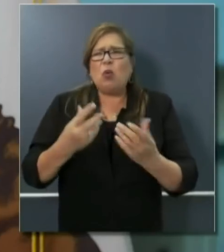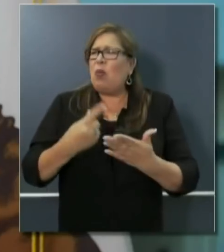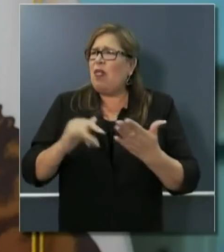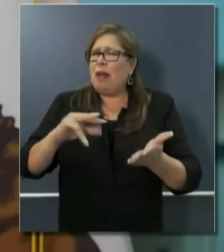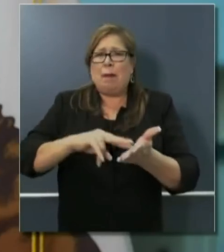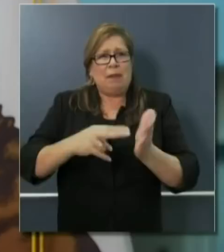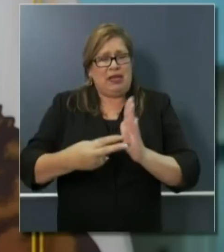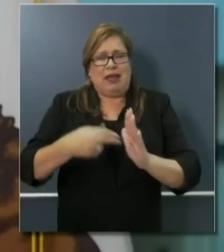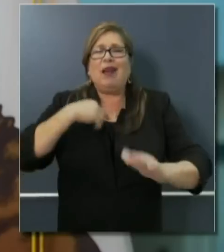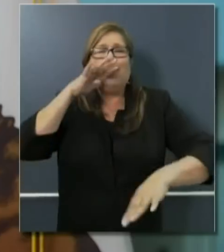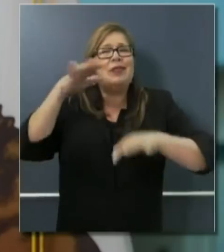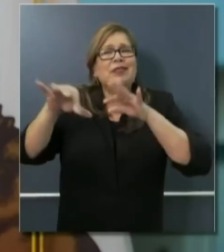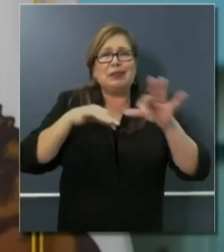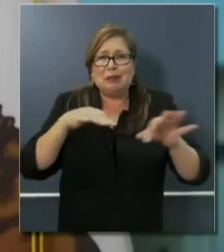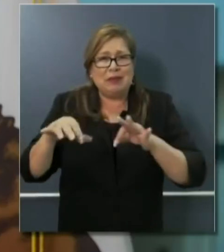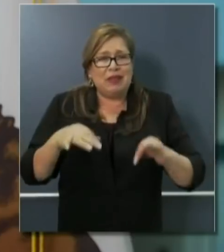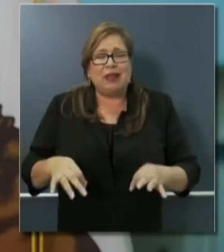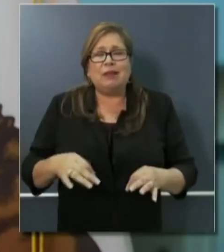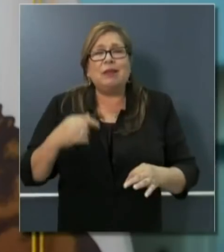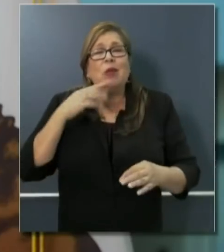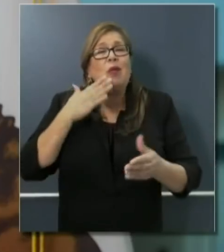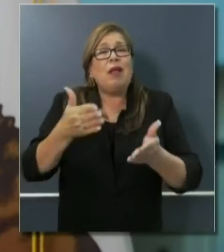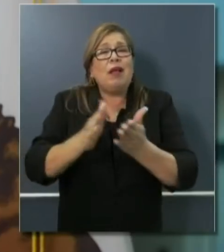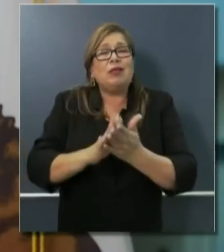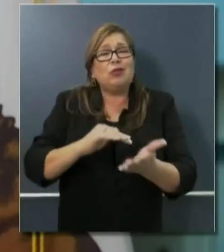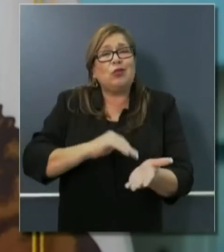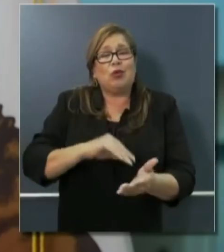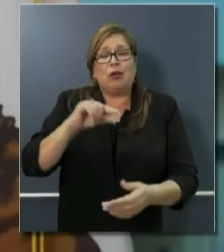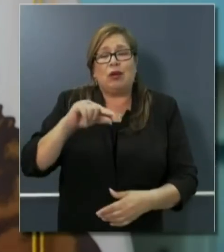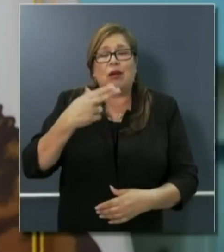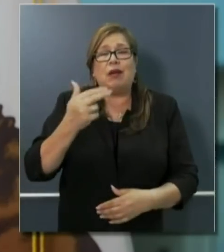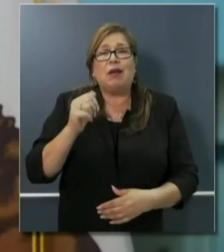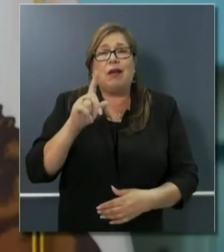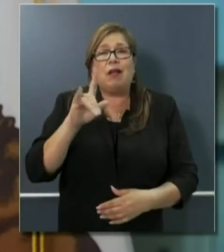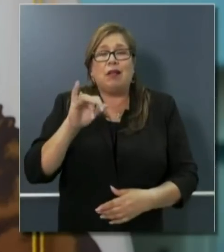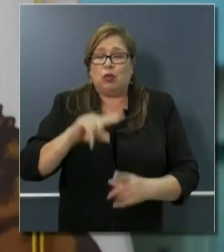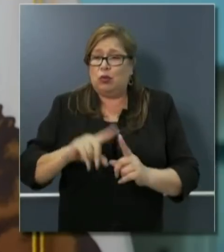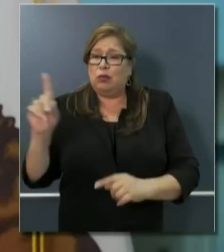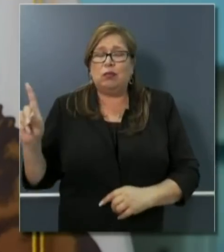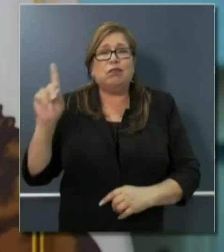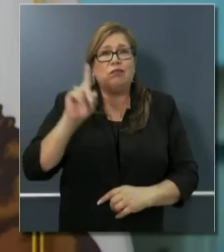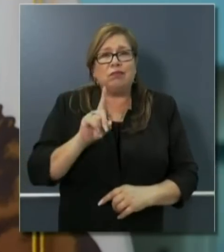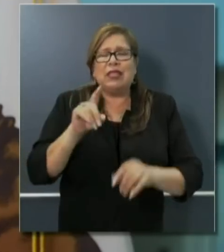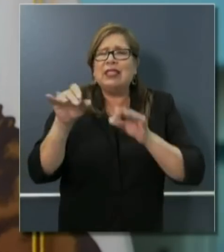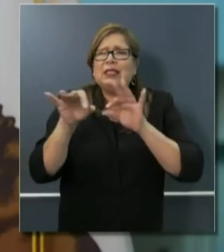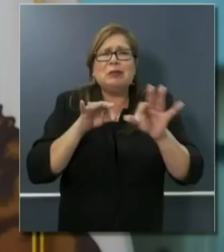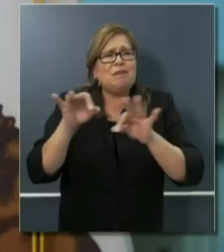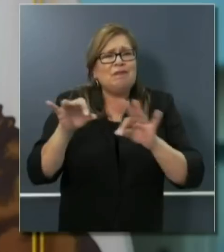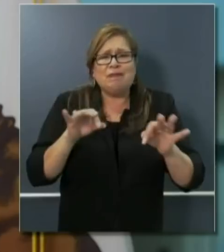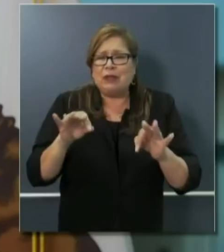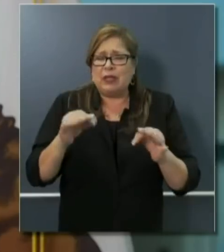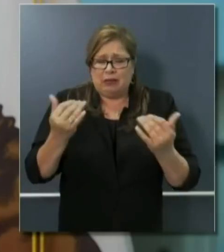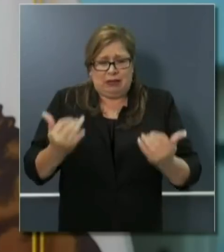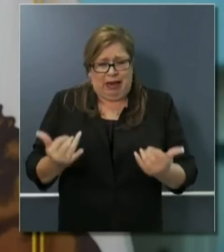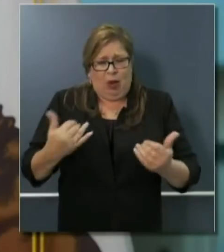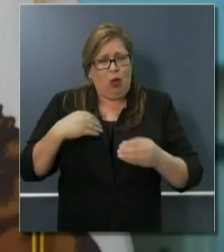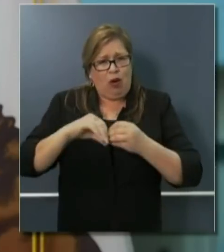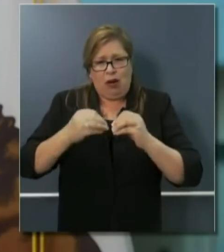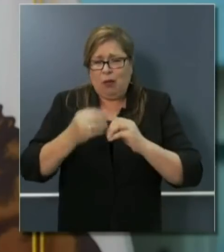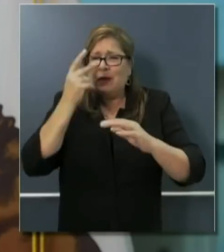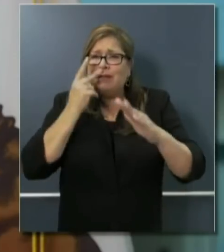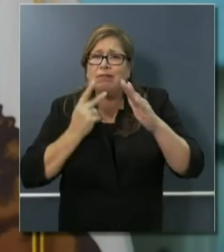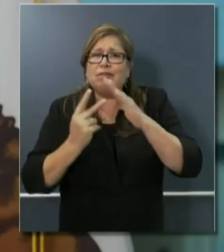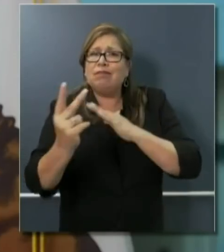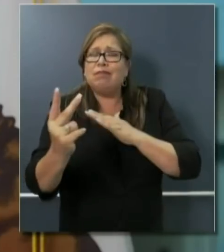to the state of California. I'll ask Dr. Galley here in a moment to provide an analysis of our current modeling,